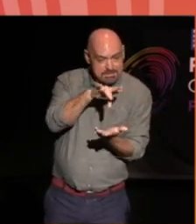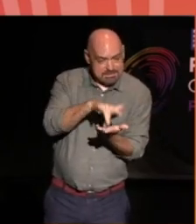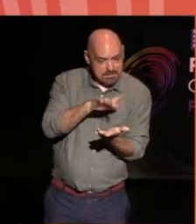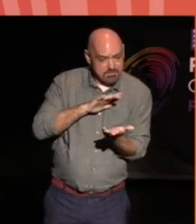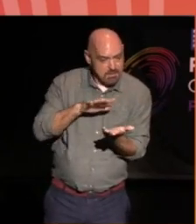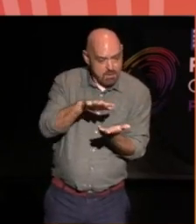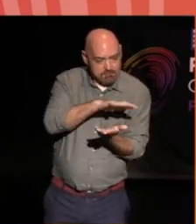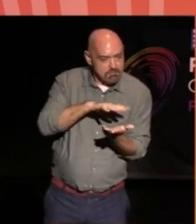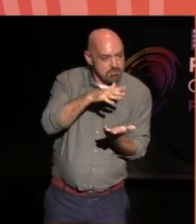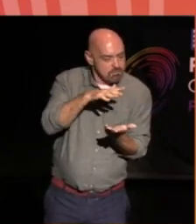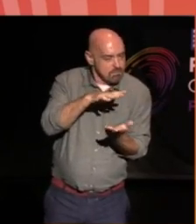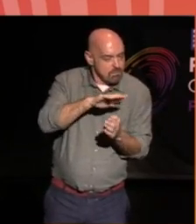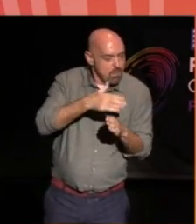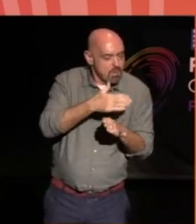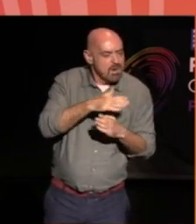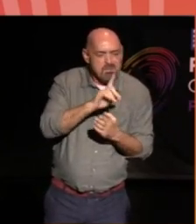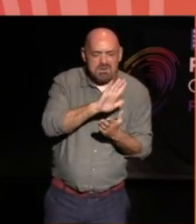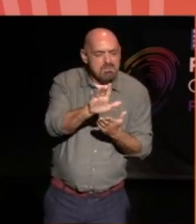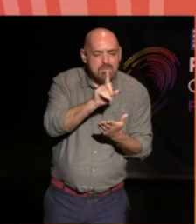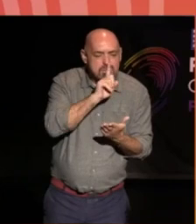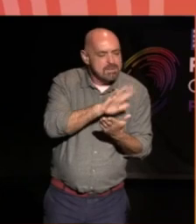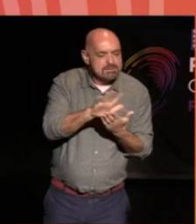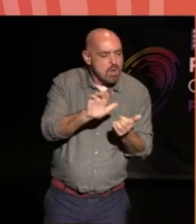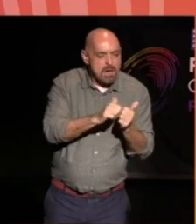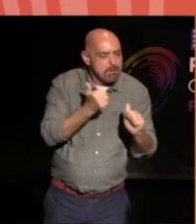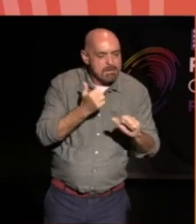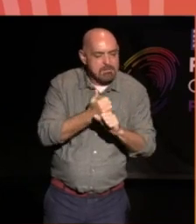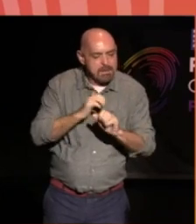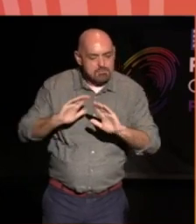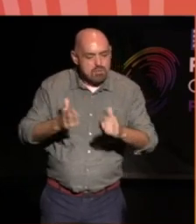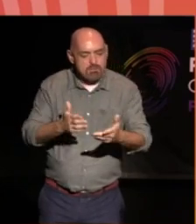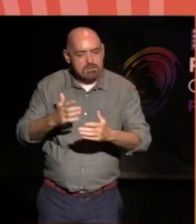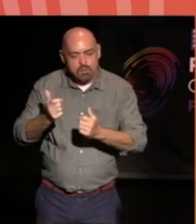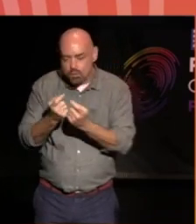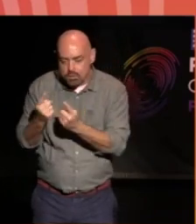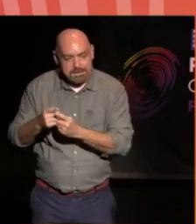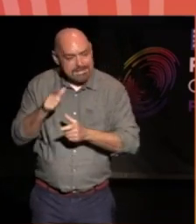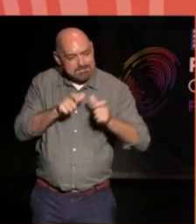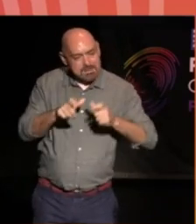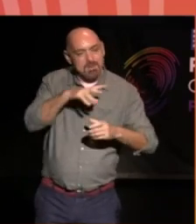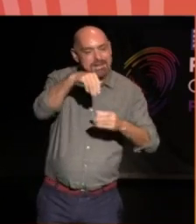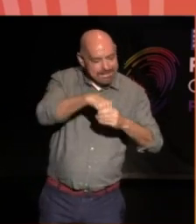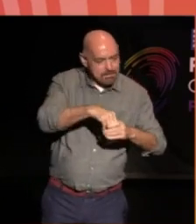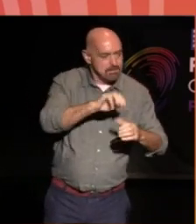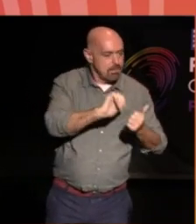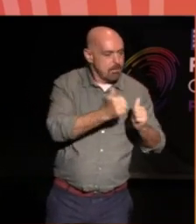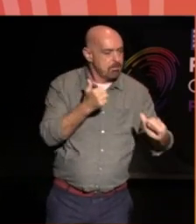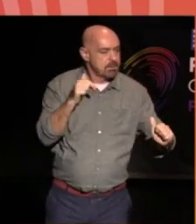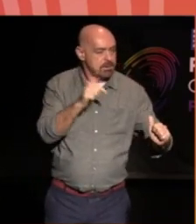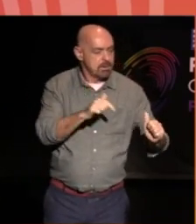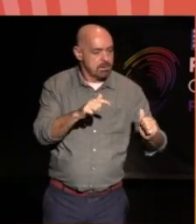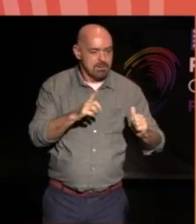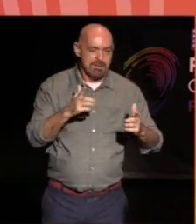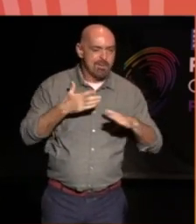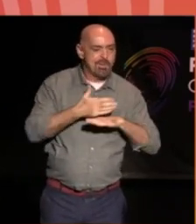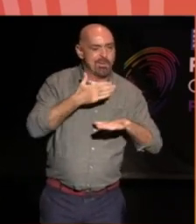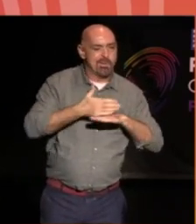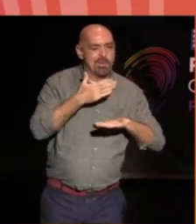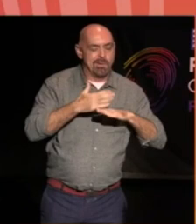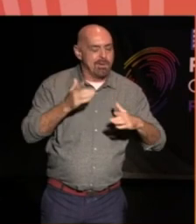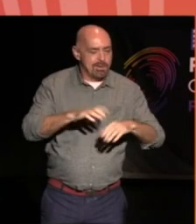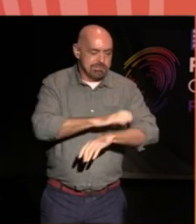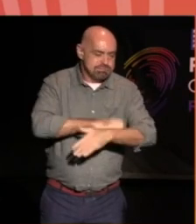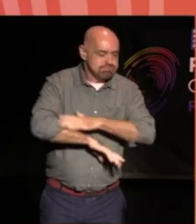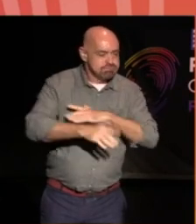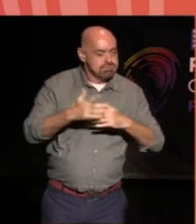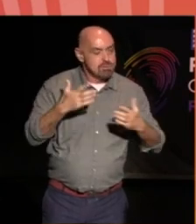work. But obviously it's not companies that make the services and goods, it's people within there. And it's us working. And